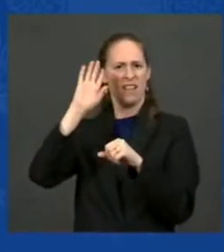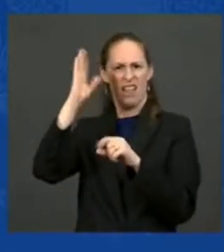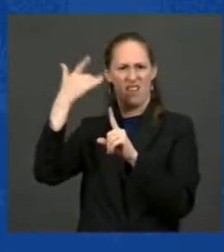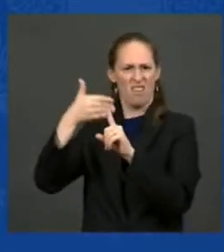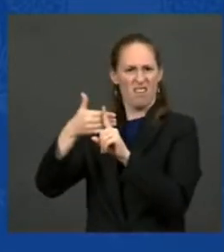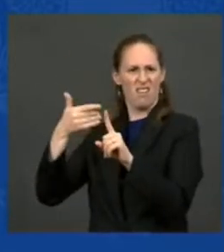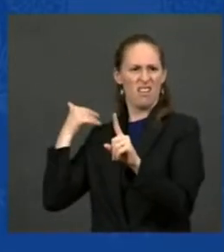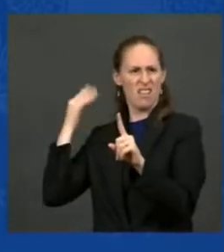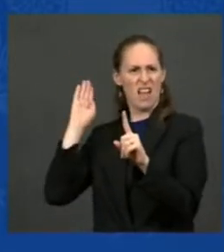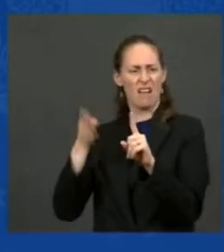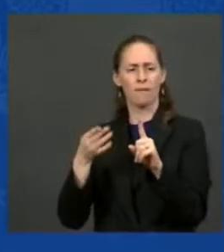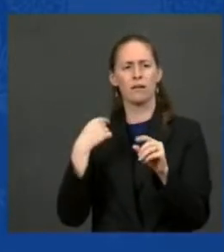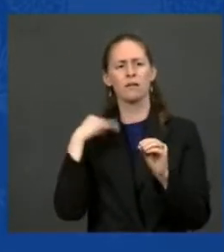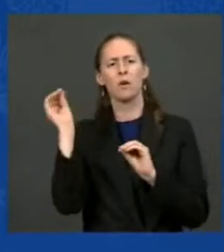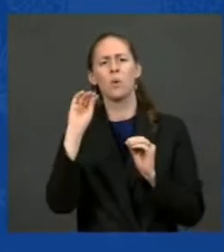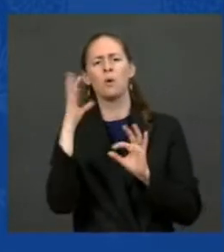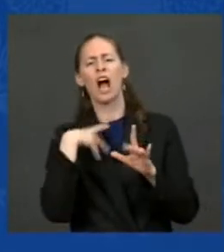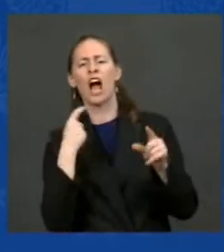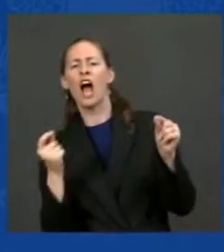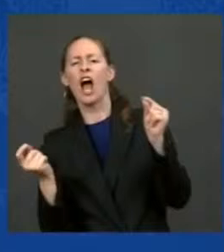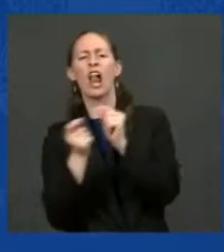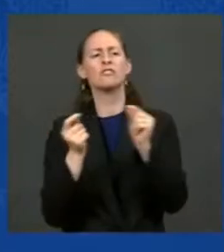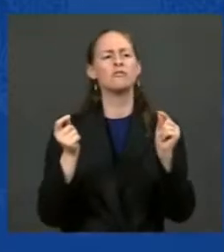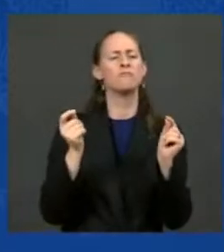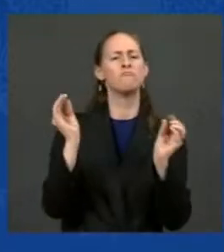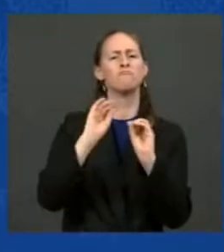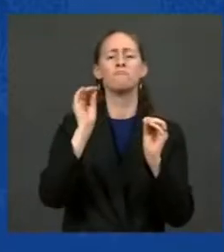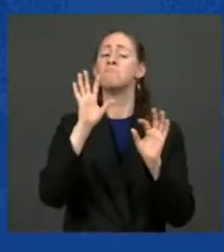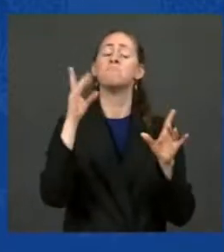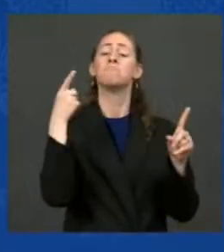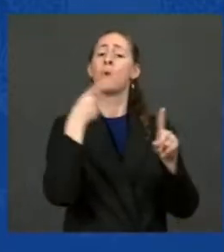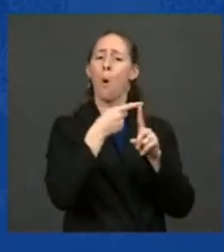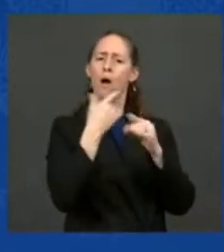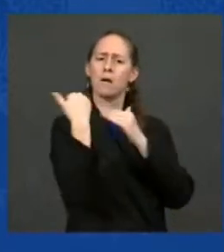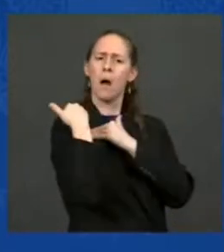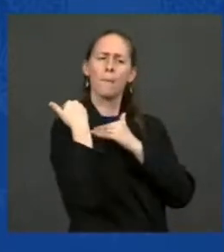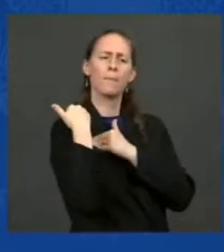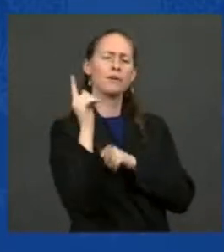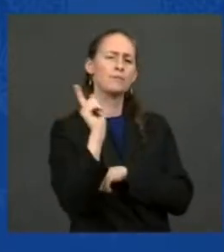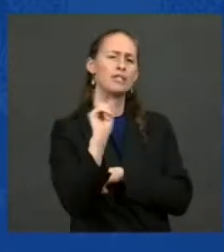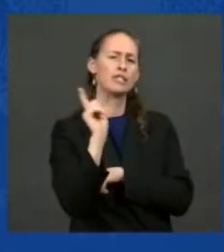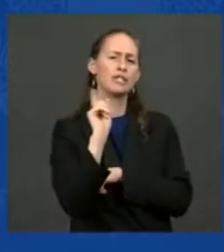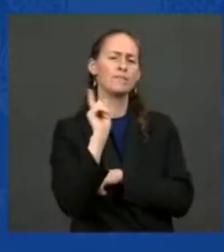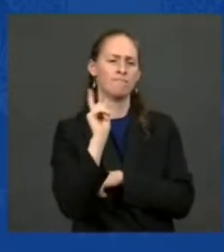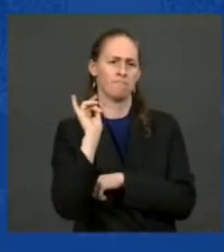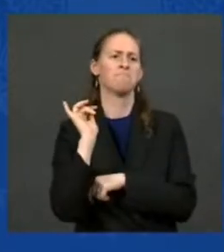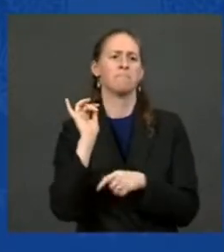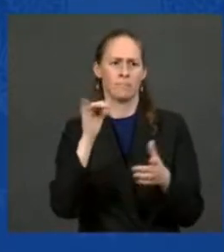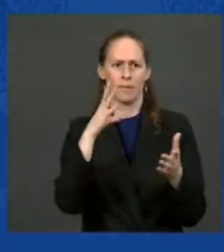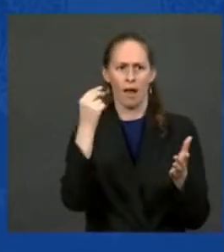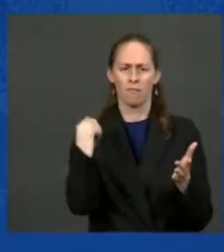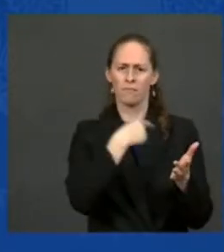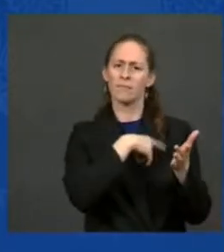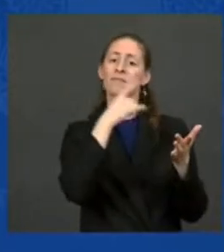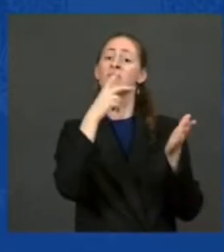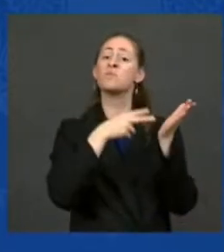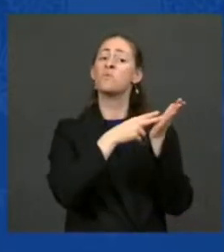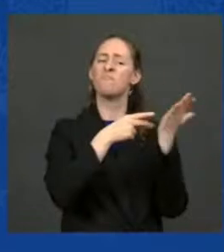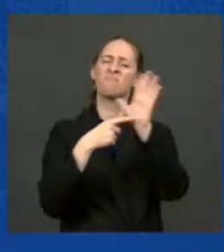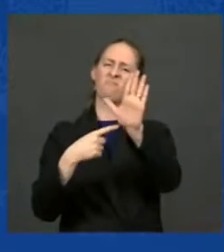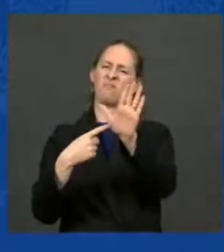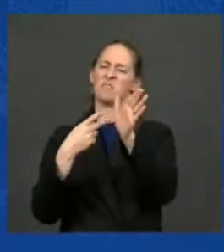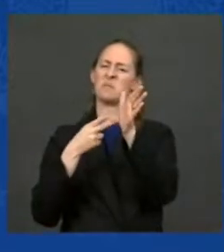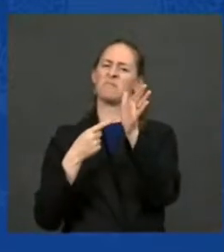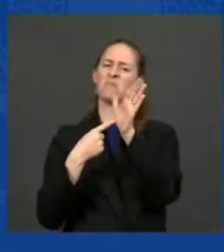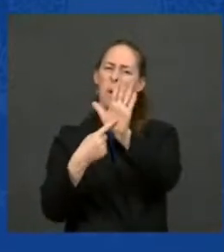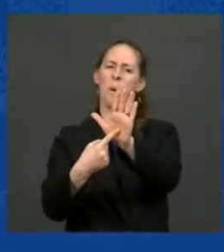vengeance. It was about accountability. For only acknowledging the truth can we prevent